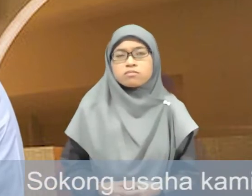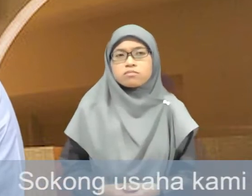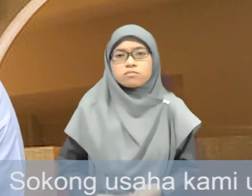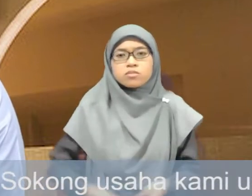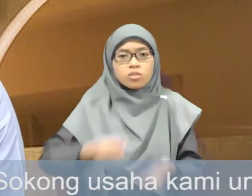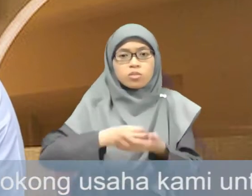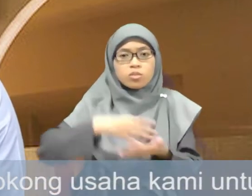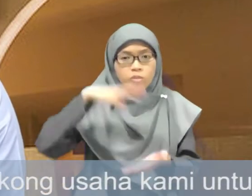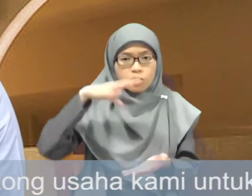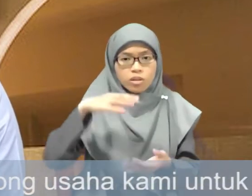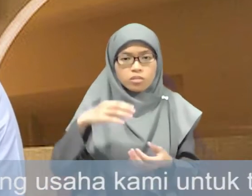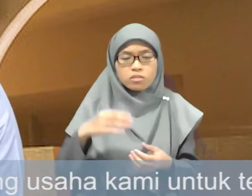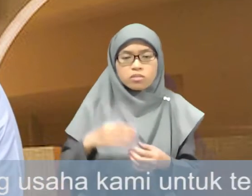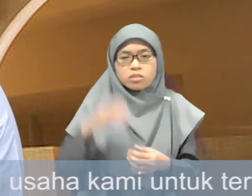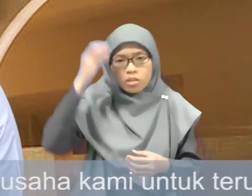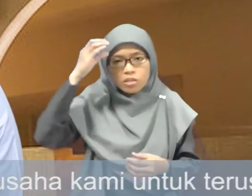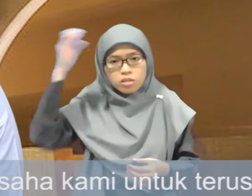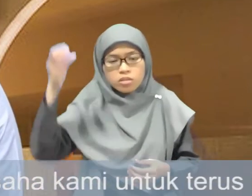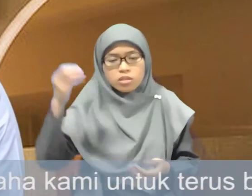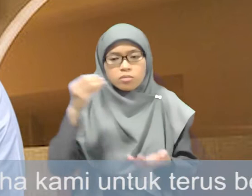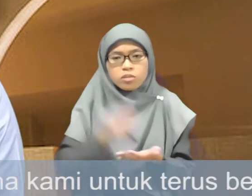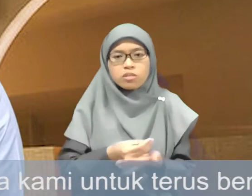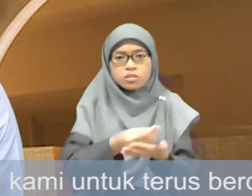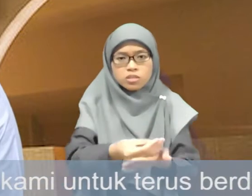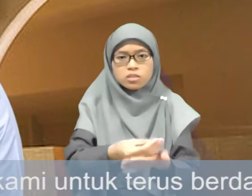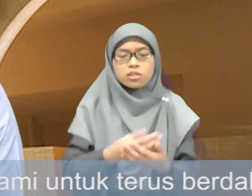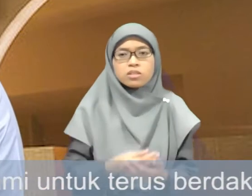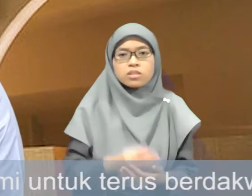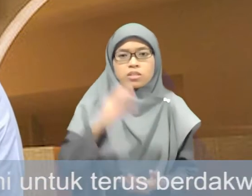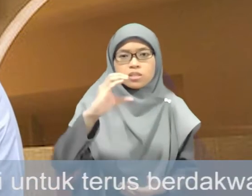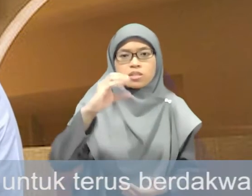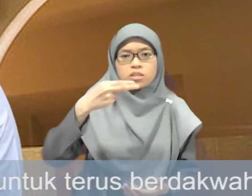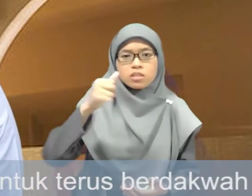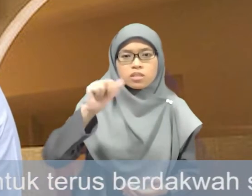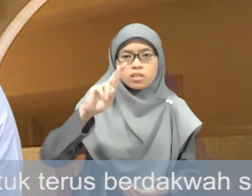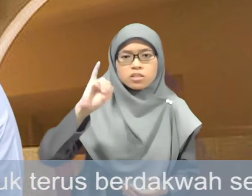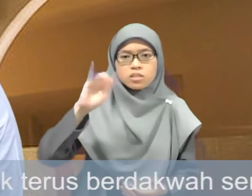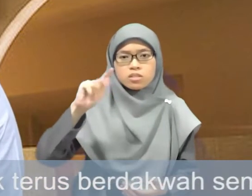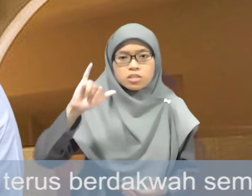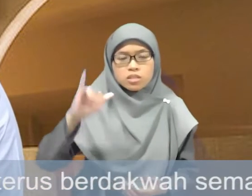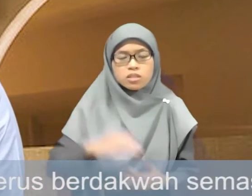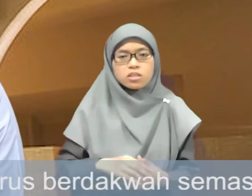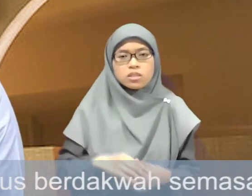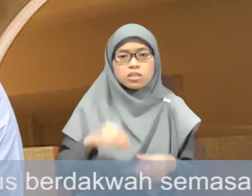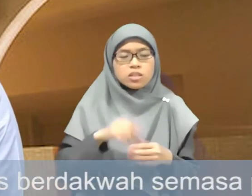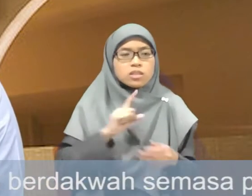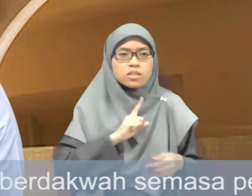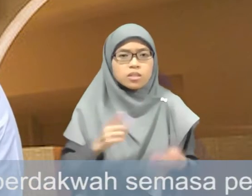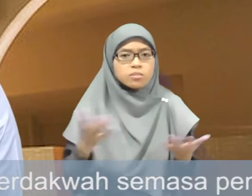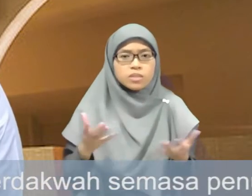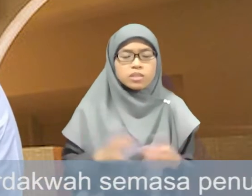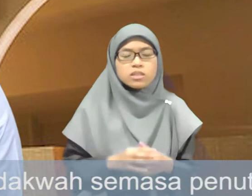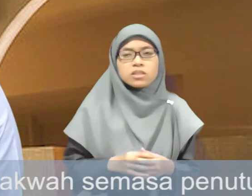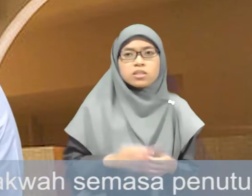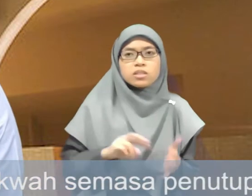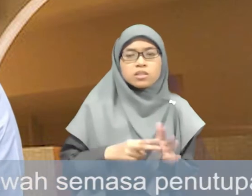wealth, we can consider it as a concept of charity. So the concept of charity is why in Islam. So every good deed can be